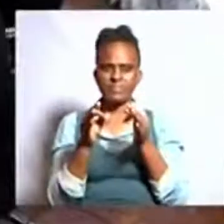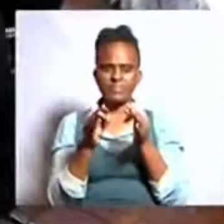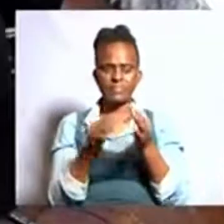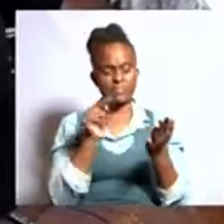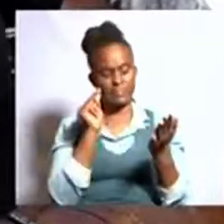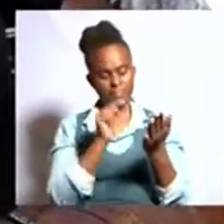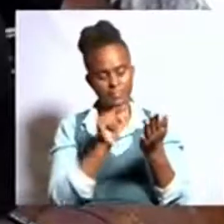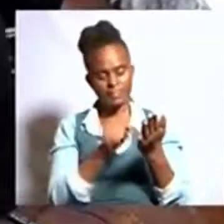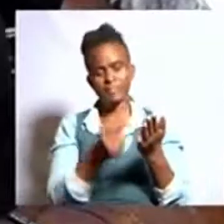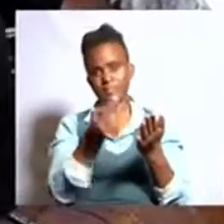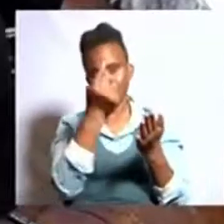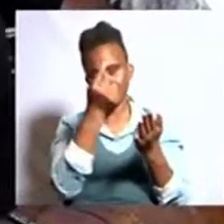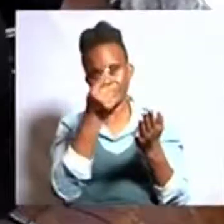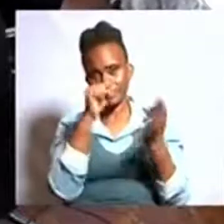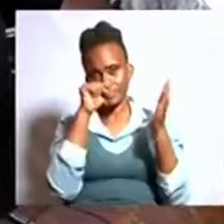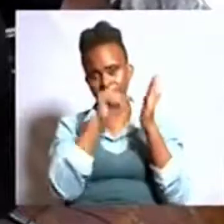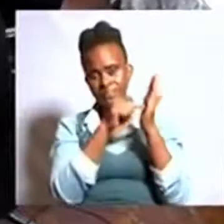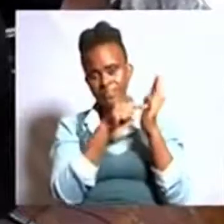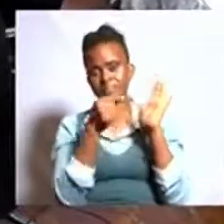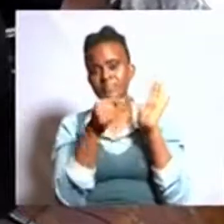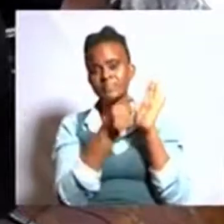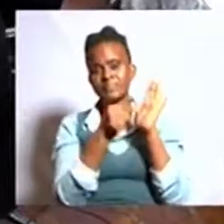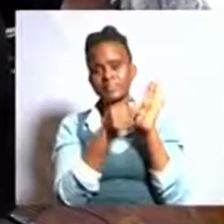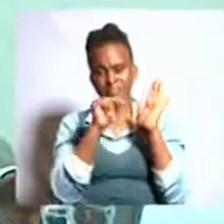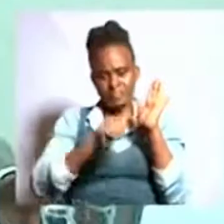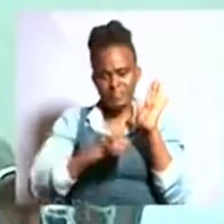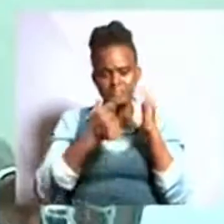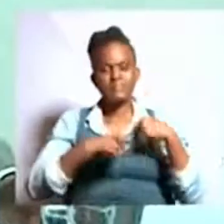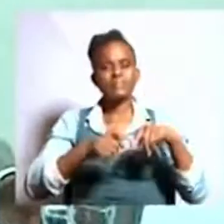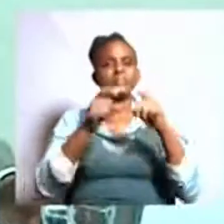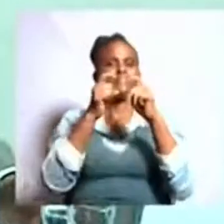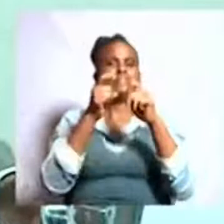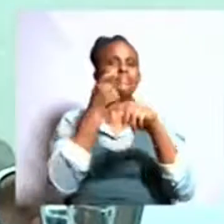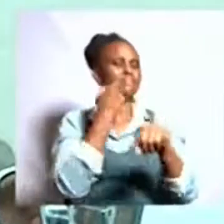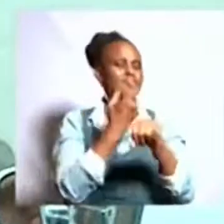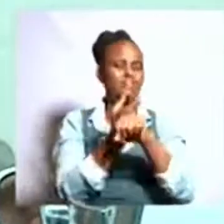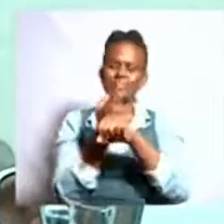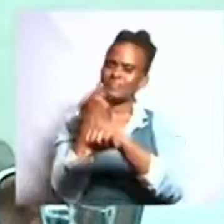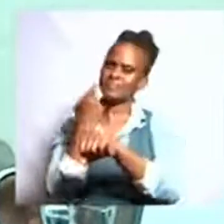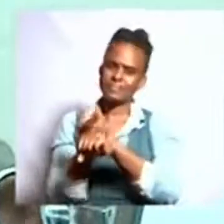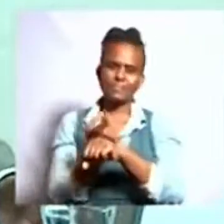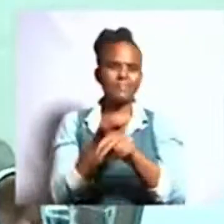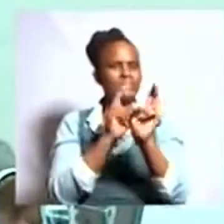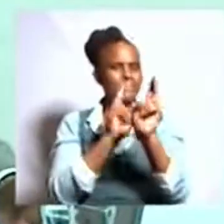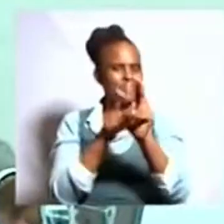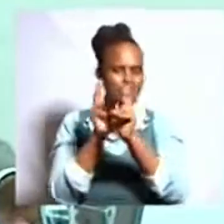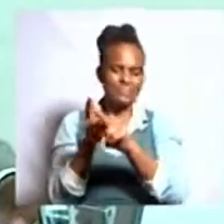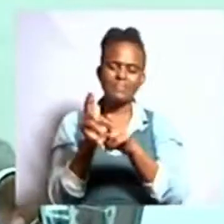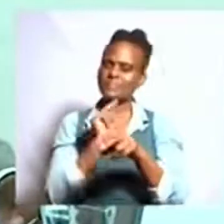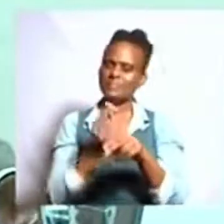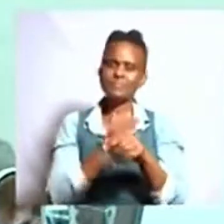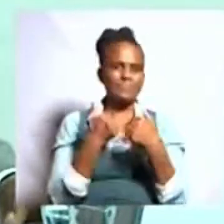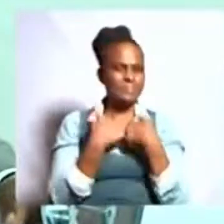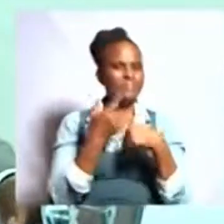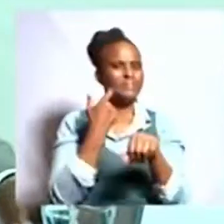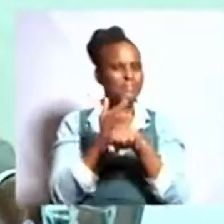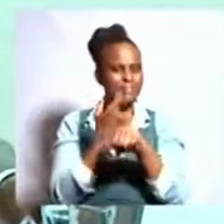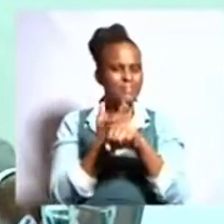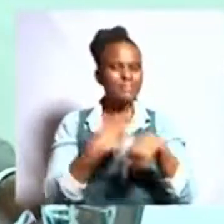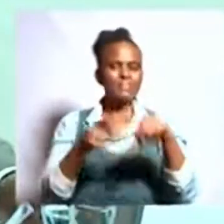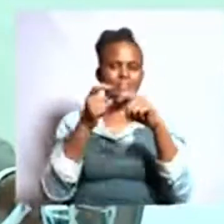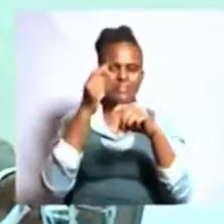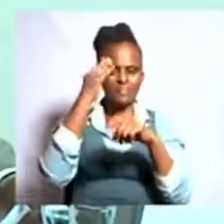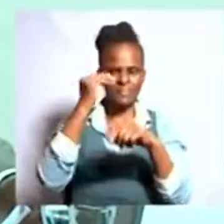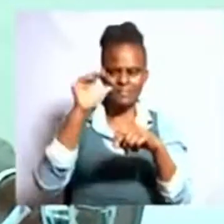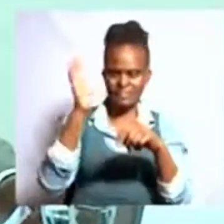this is one point that we had challenges and difficulties in responding to, because it